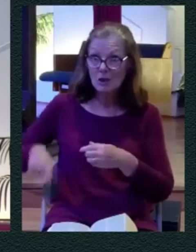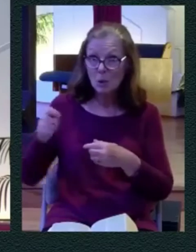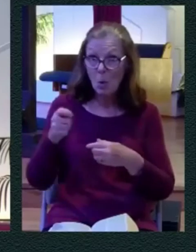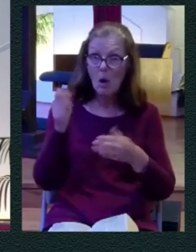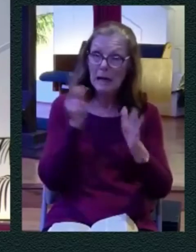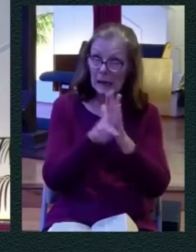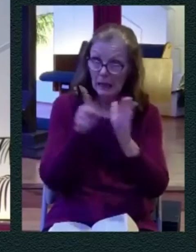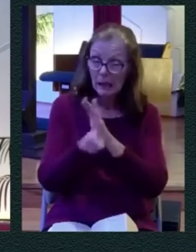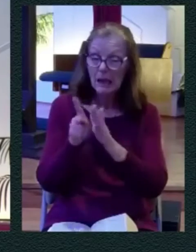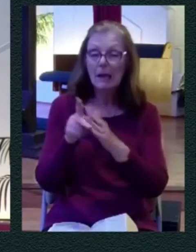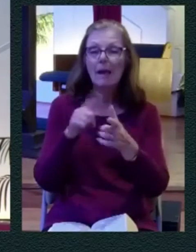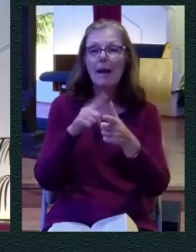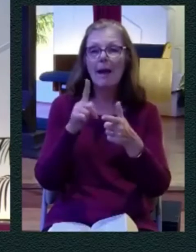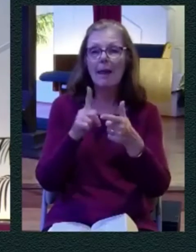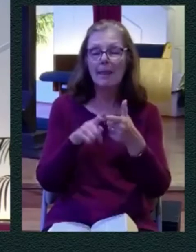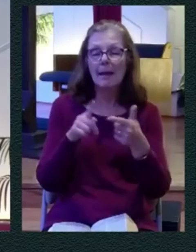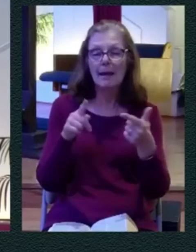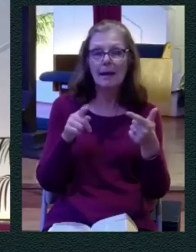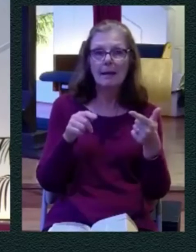then